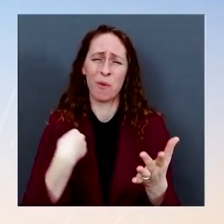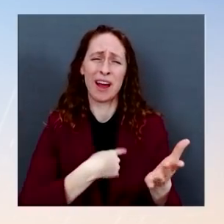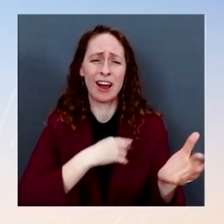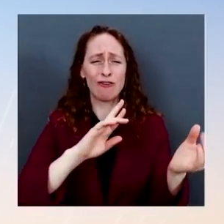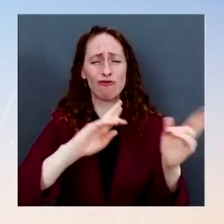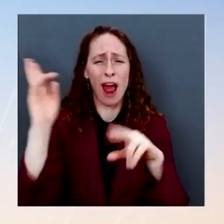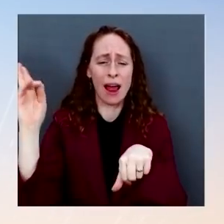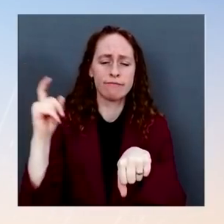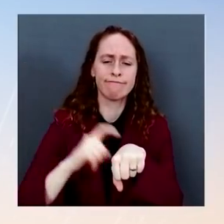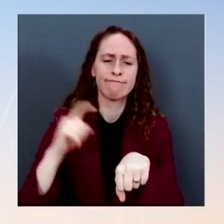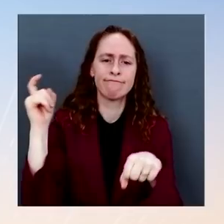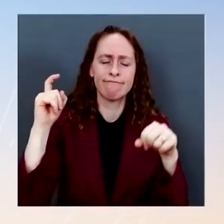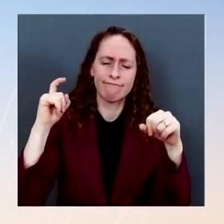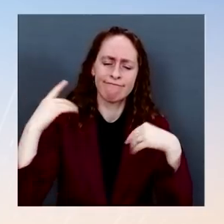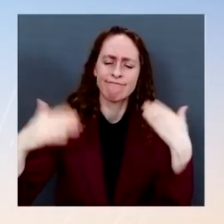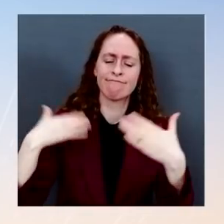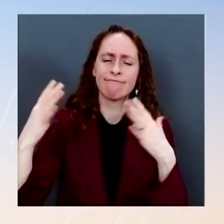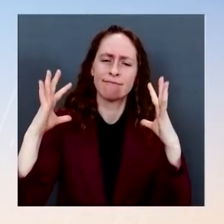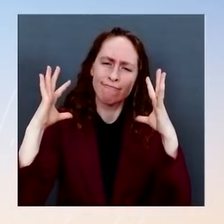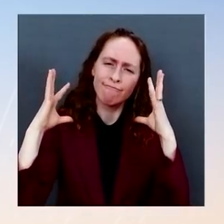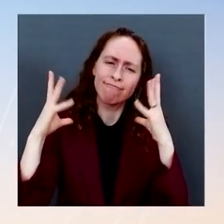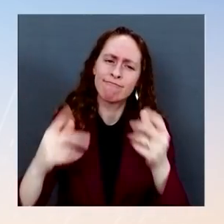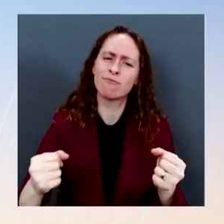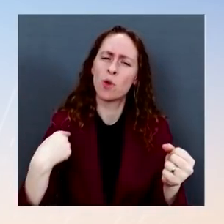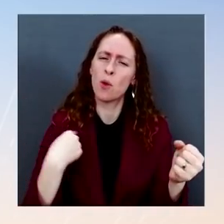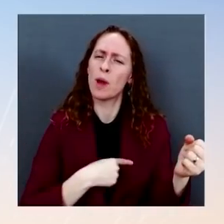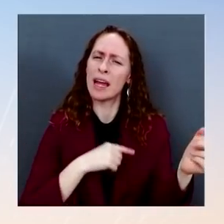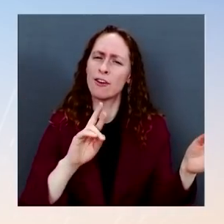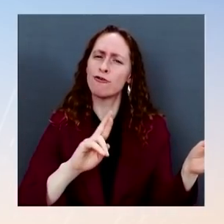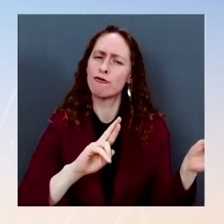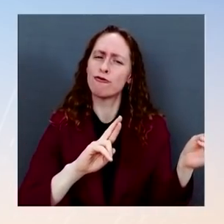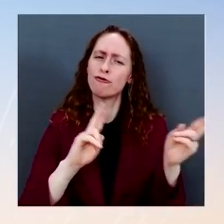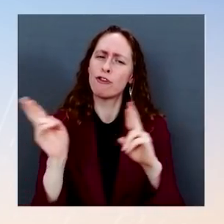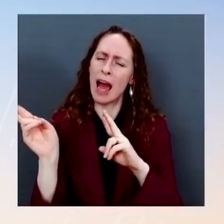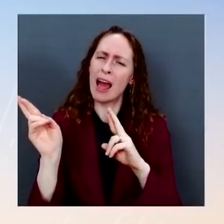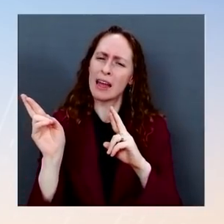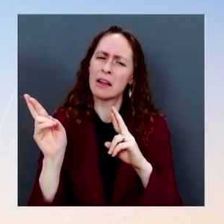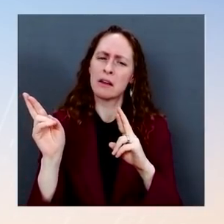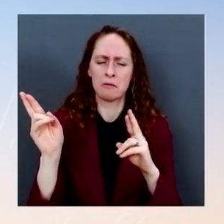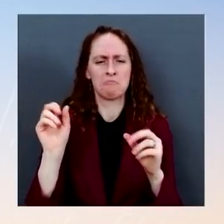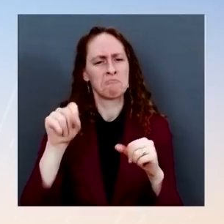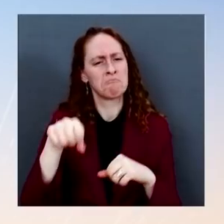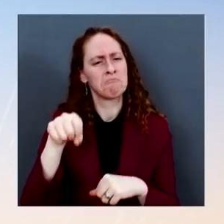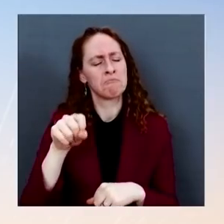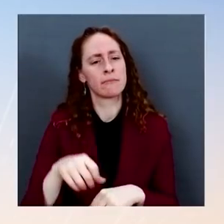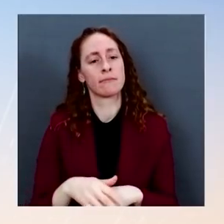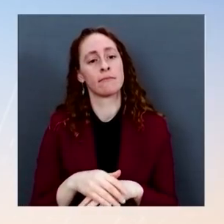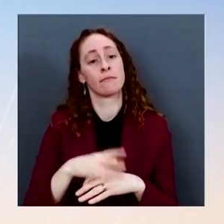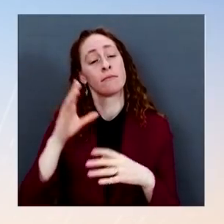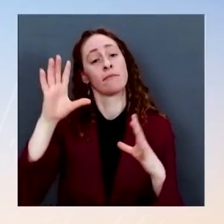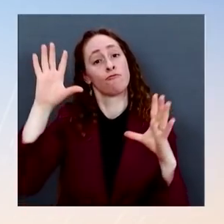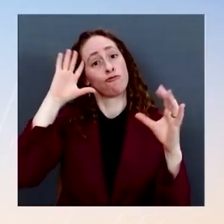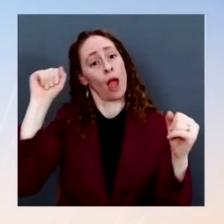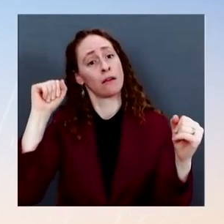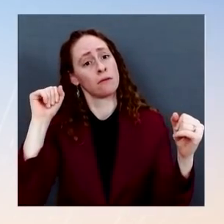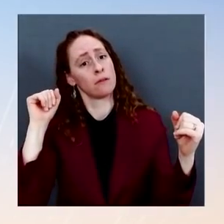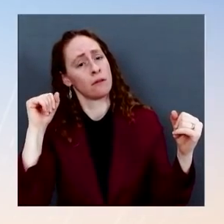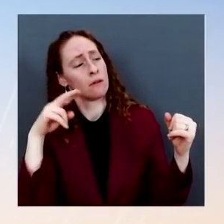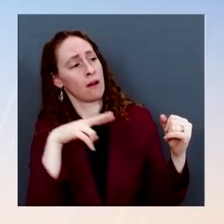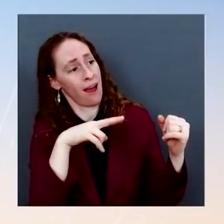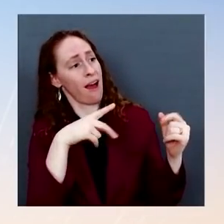yesterday made pretty clear what we feel, what was the factual depiction of events that happened. But